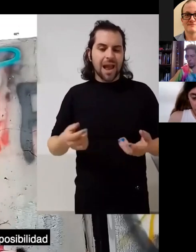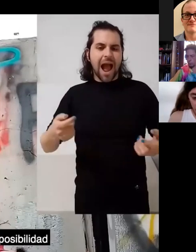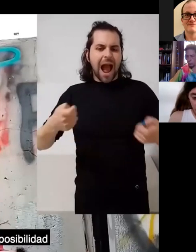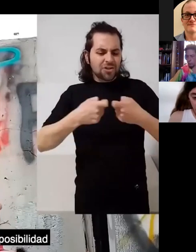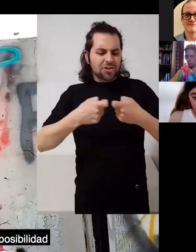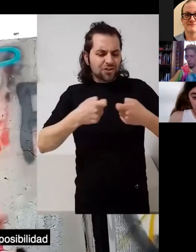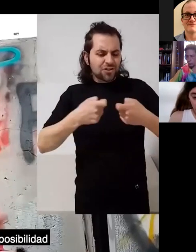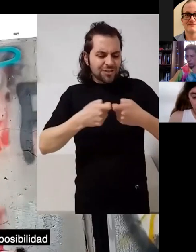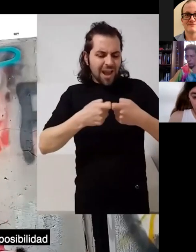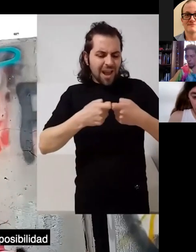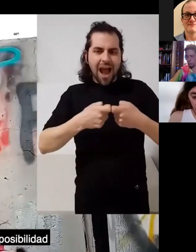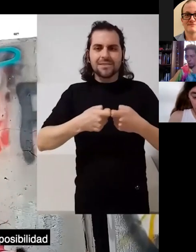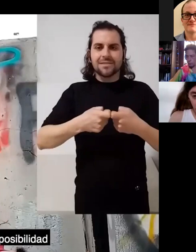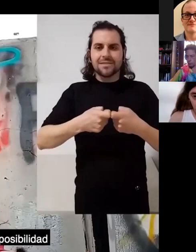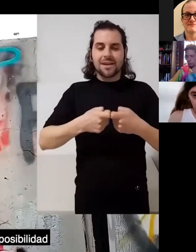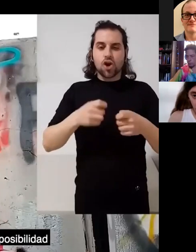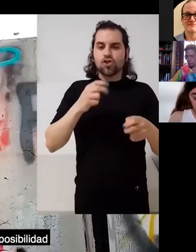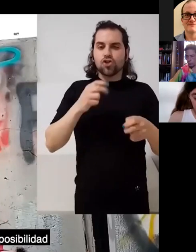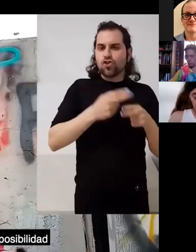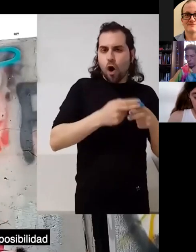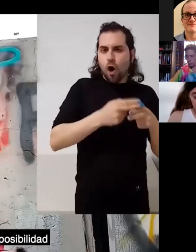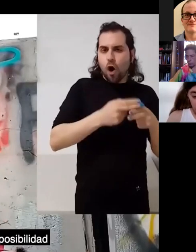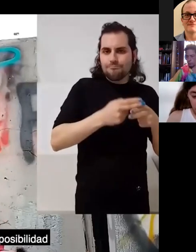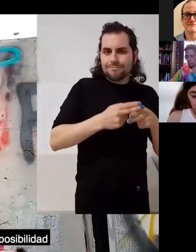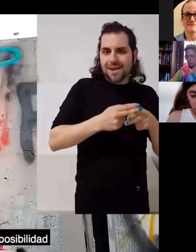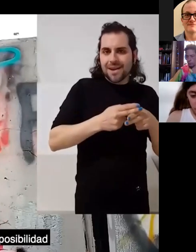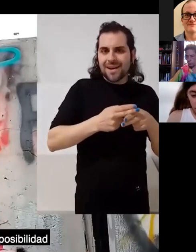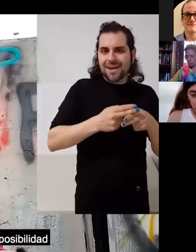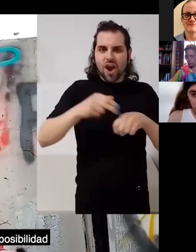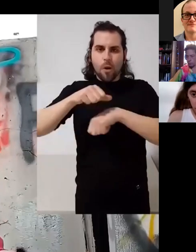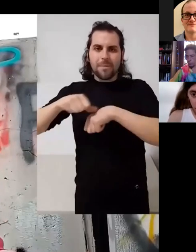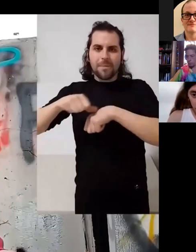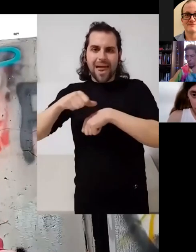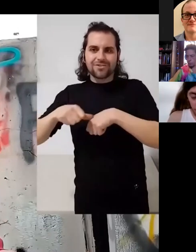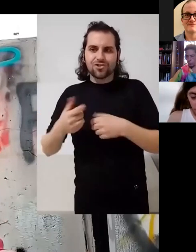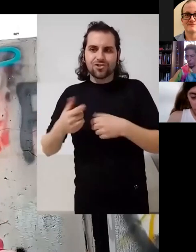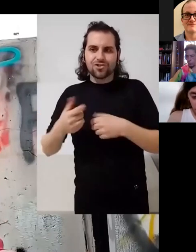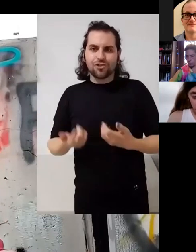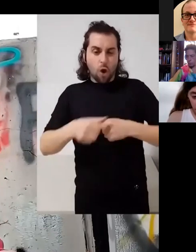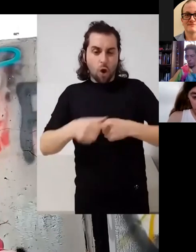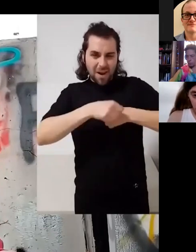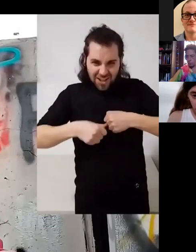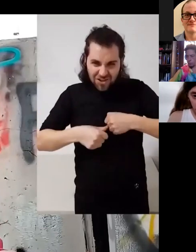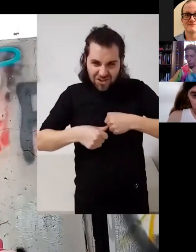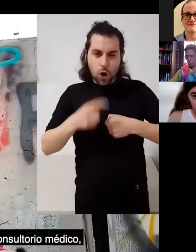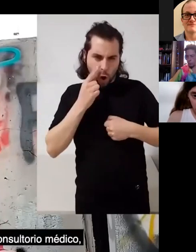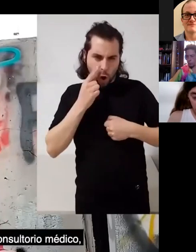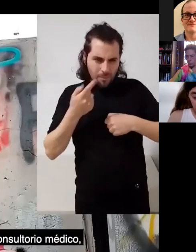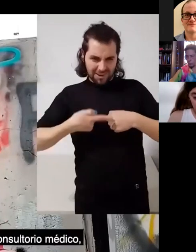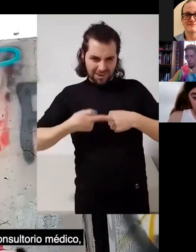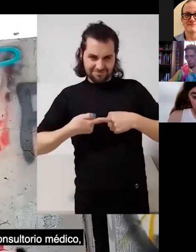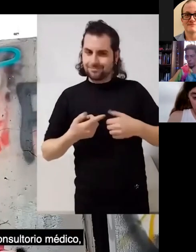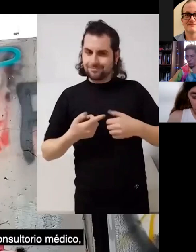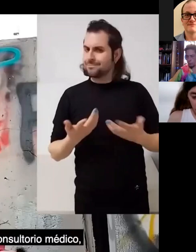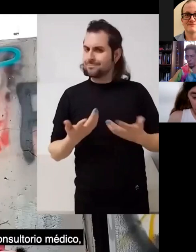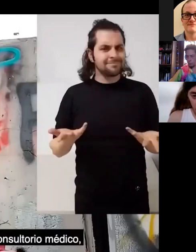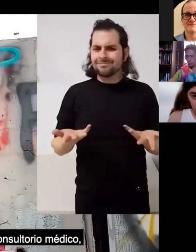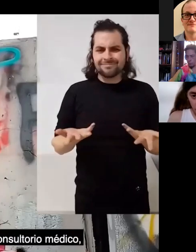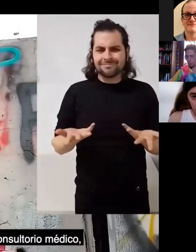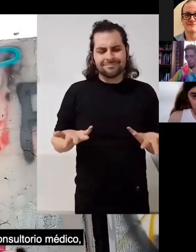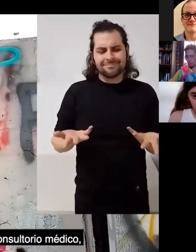masculinization. So it's like linking a specific practice to a gender, and this leaves out